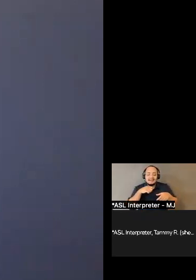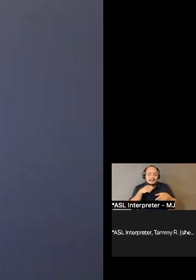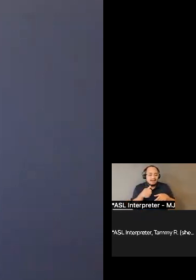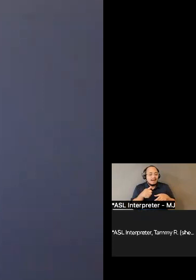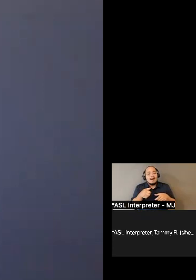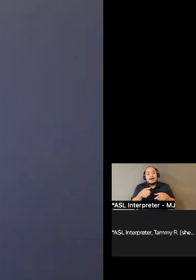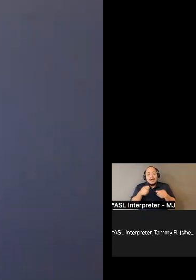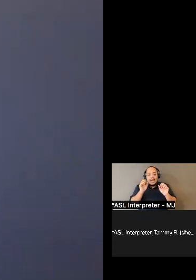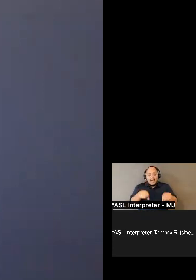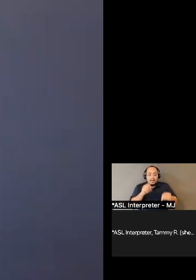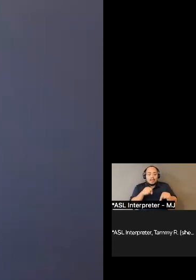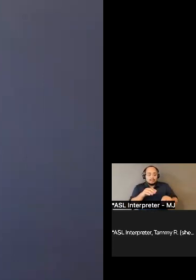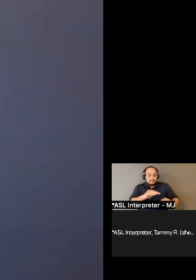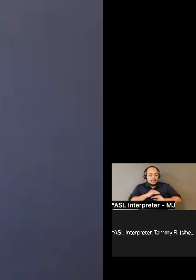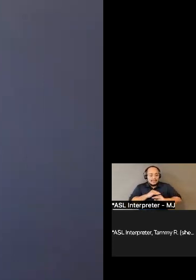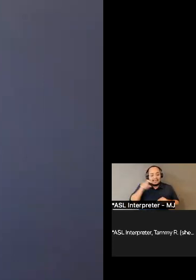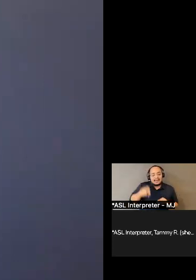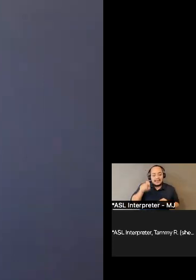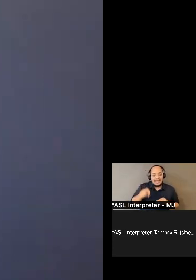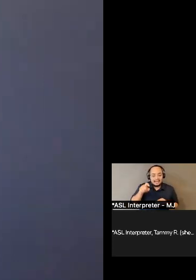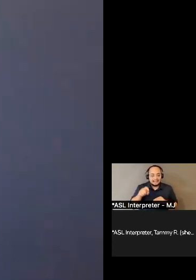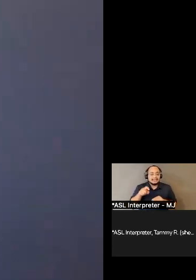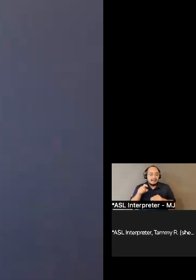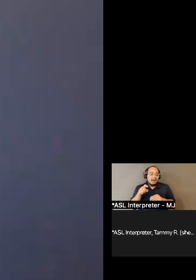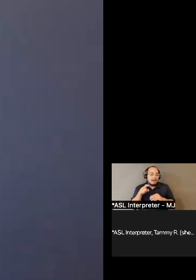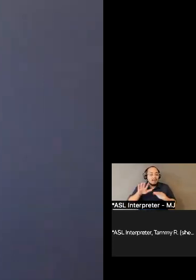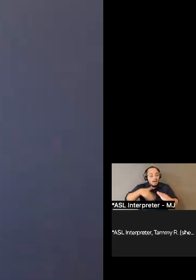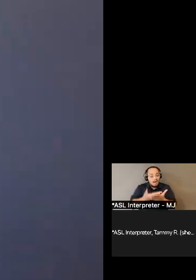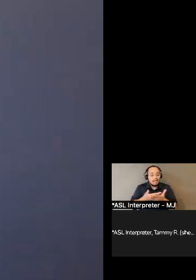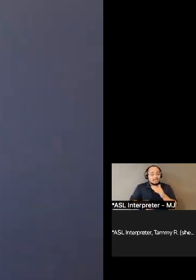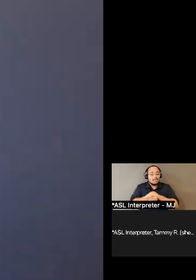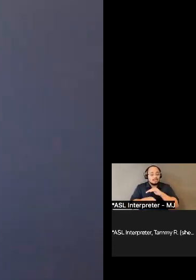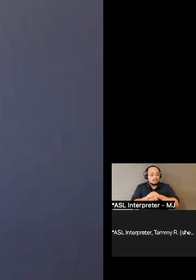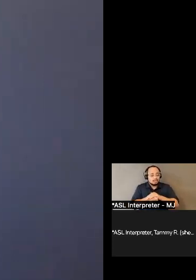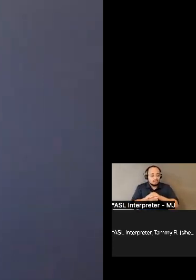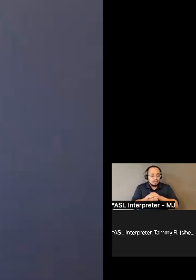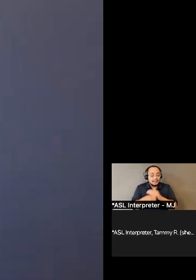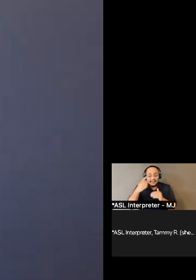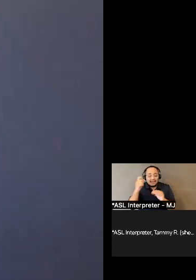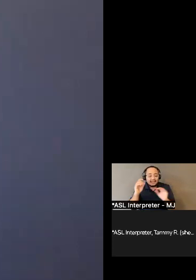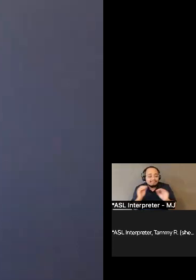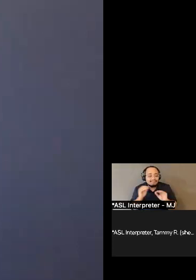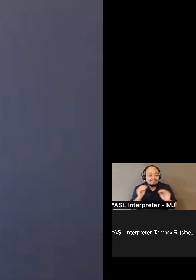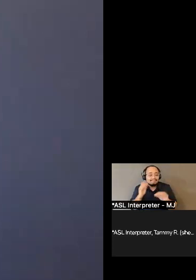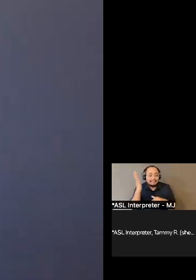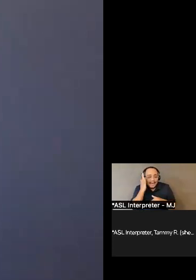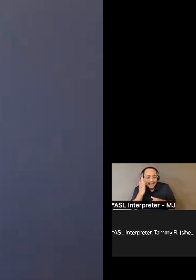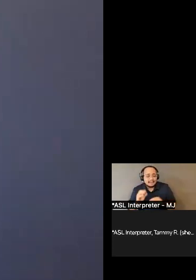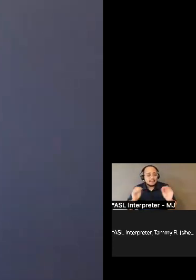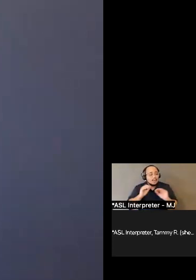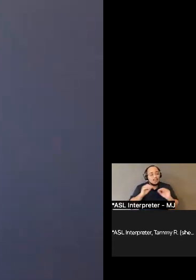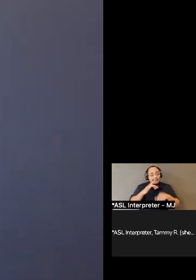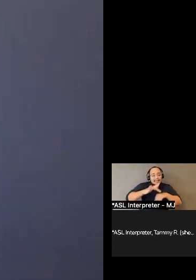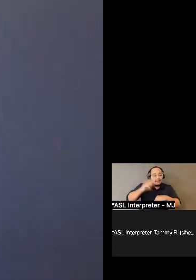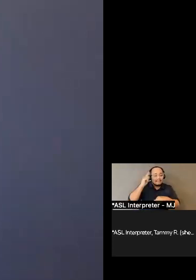for shelter due to limited resources and being full to capacity and not having any open beds to shelter any additional